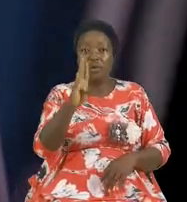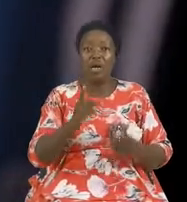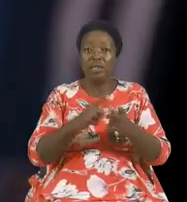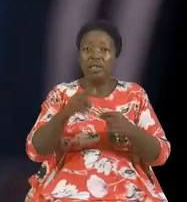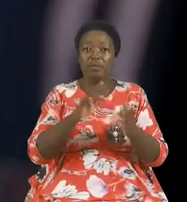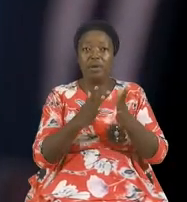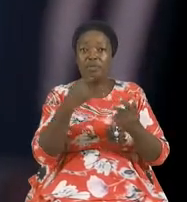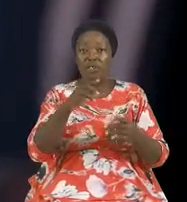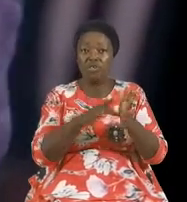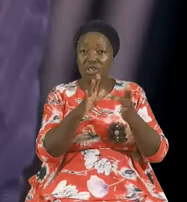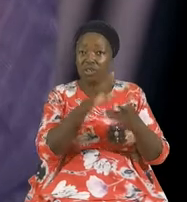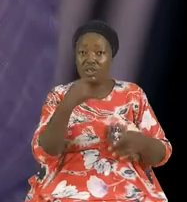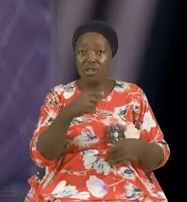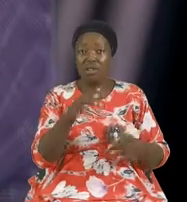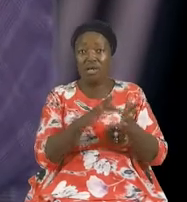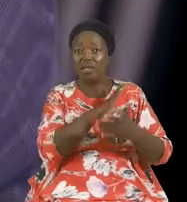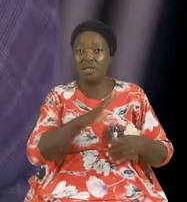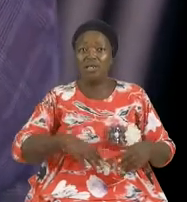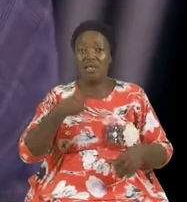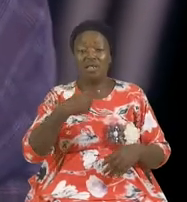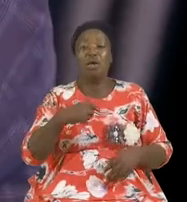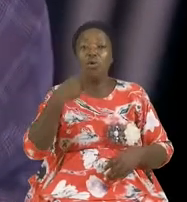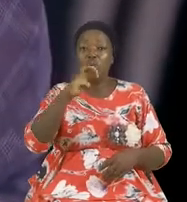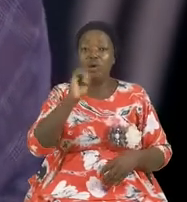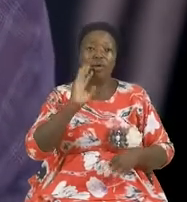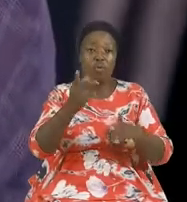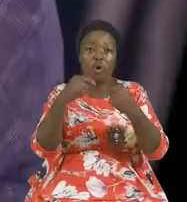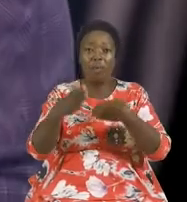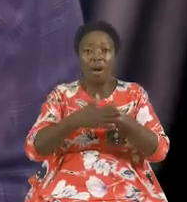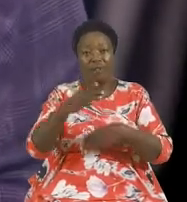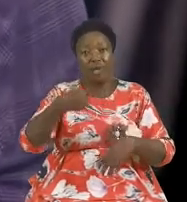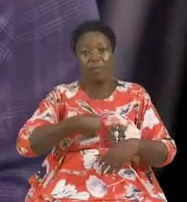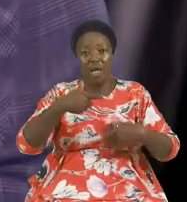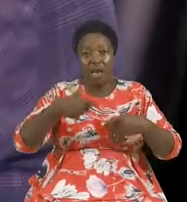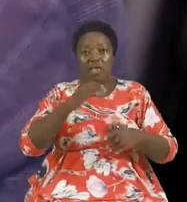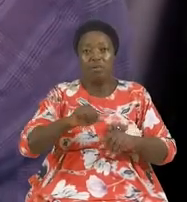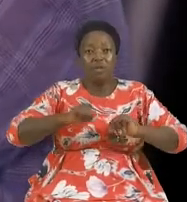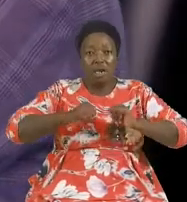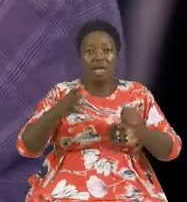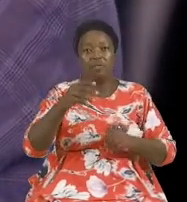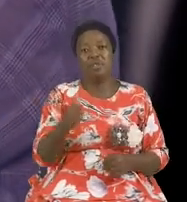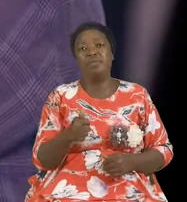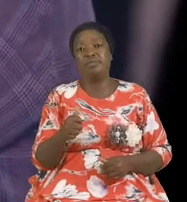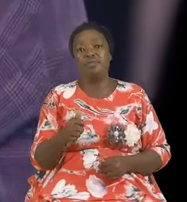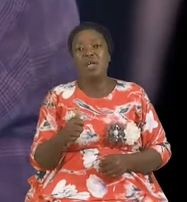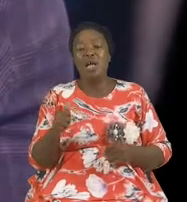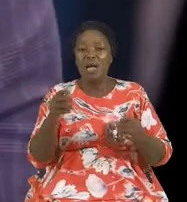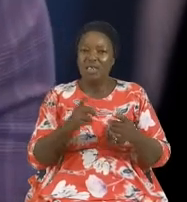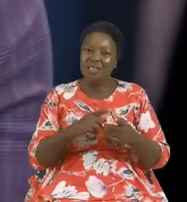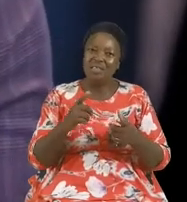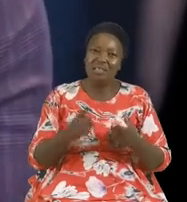are a child of God. And Jesus said, whosoever will come after me, let